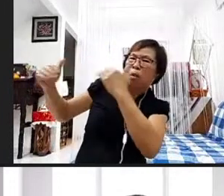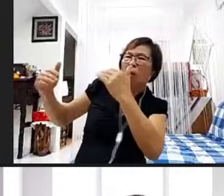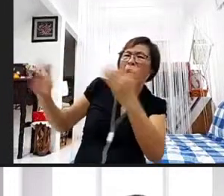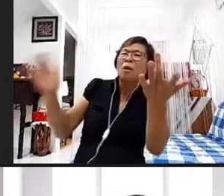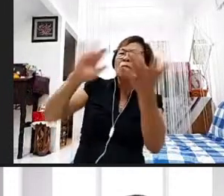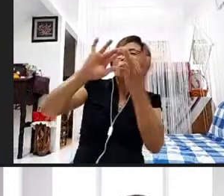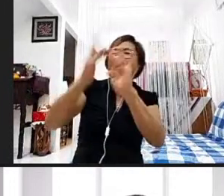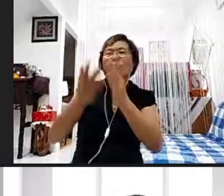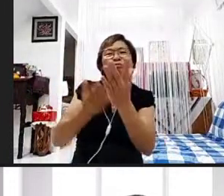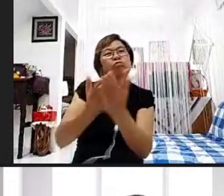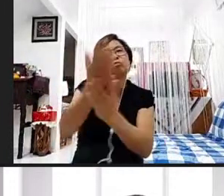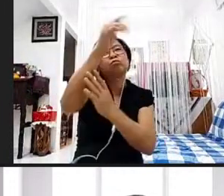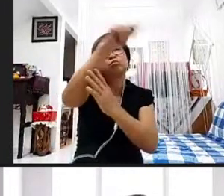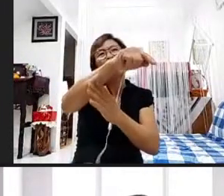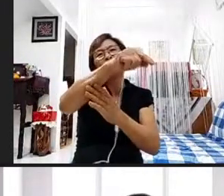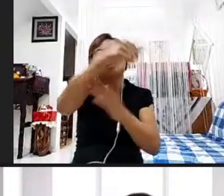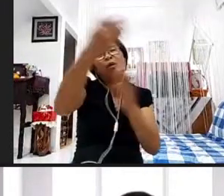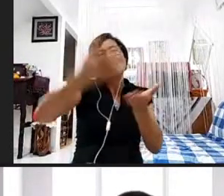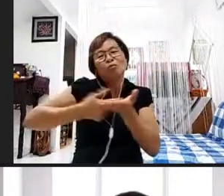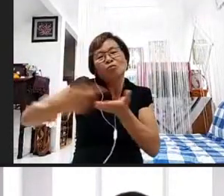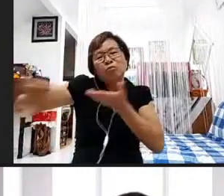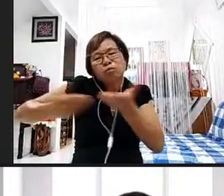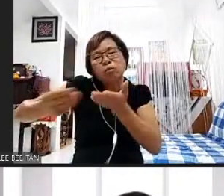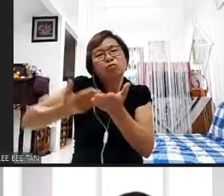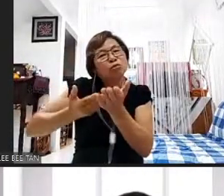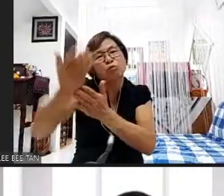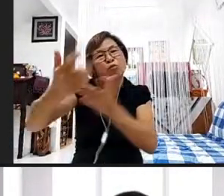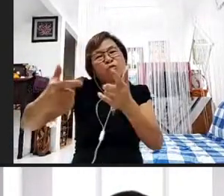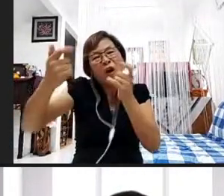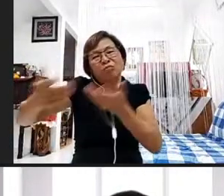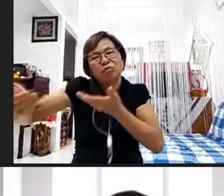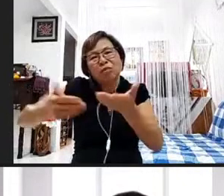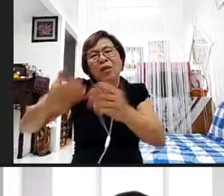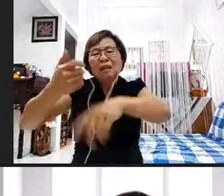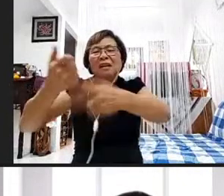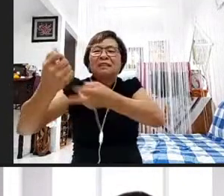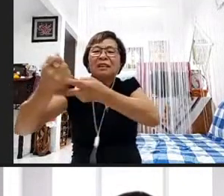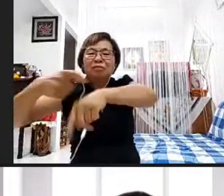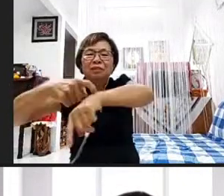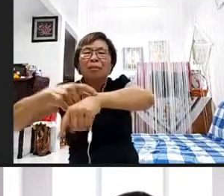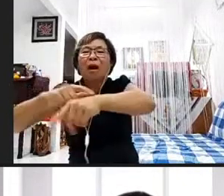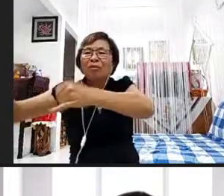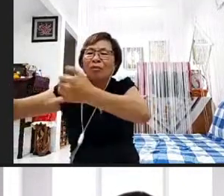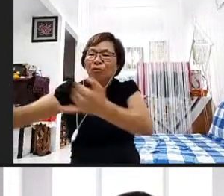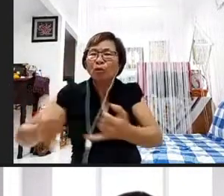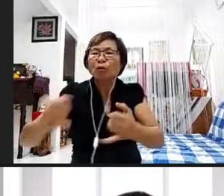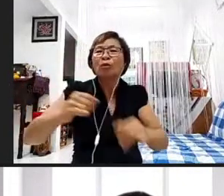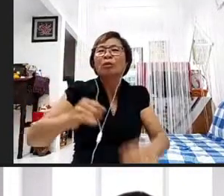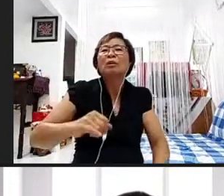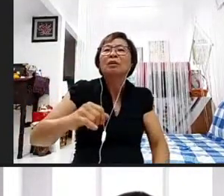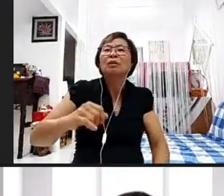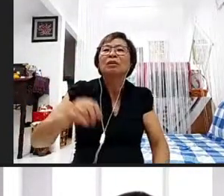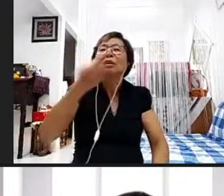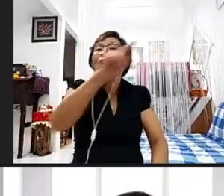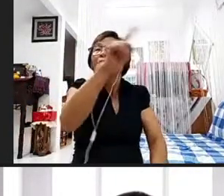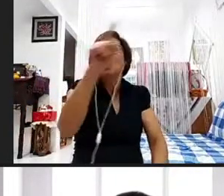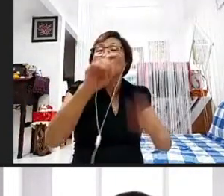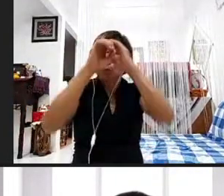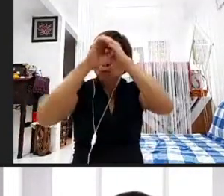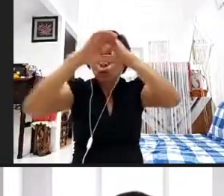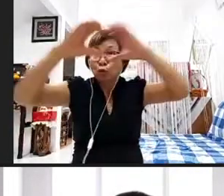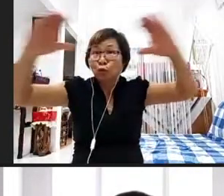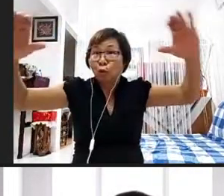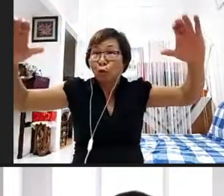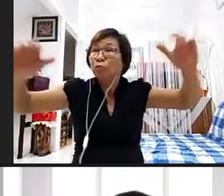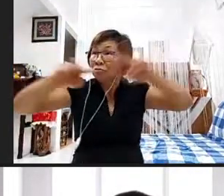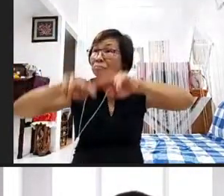it to our discussion. Yeah, so this is to save time. So I invite Zoom audience, you can type your question on